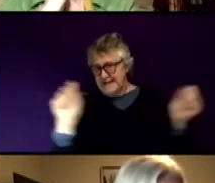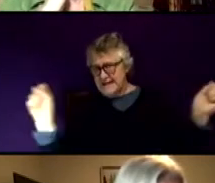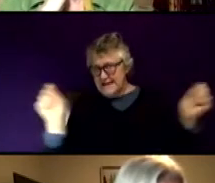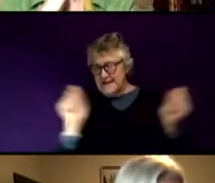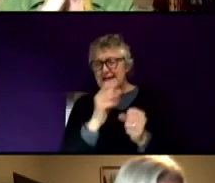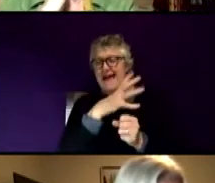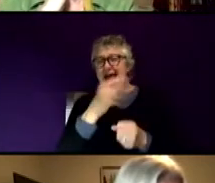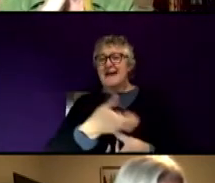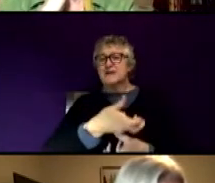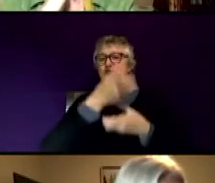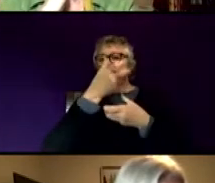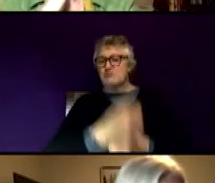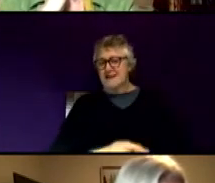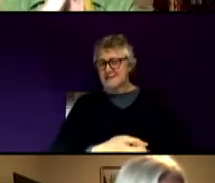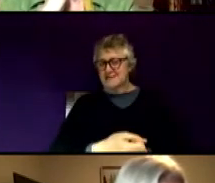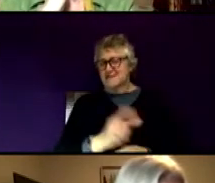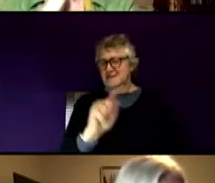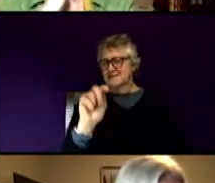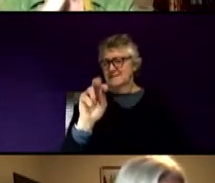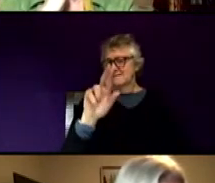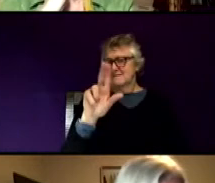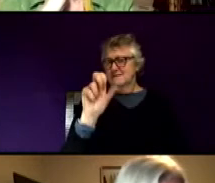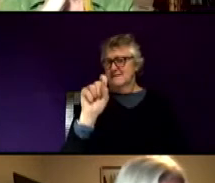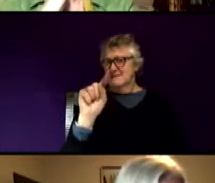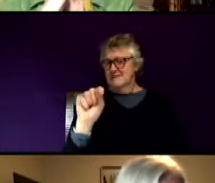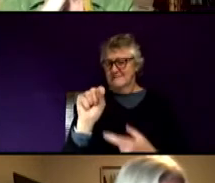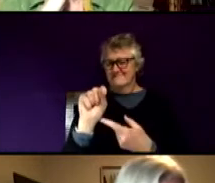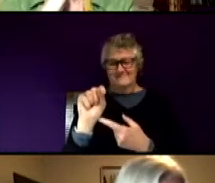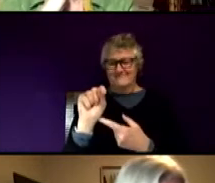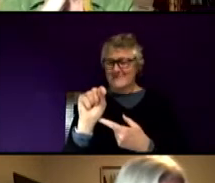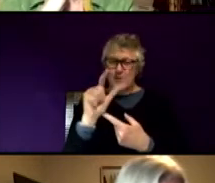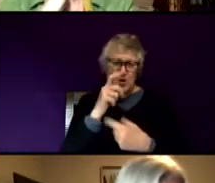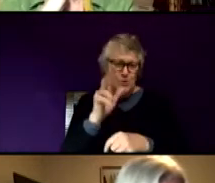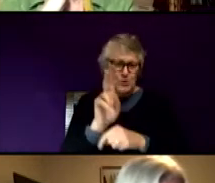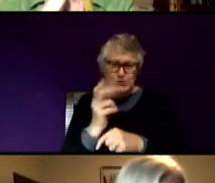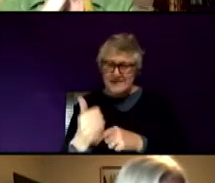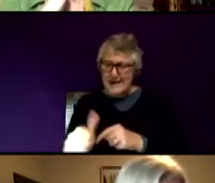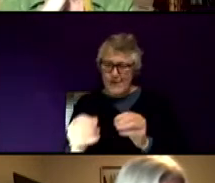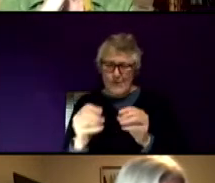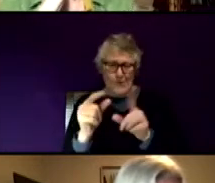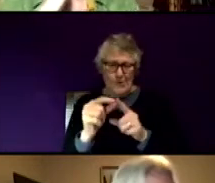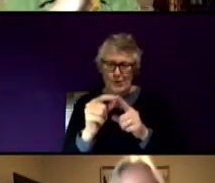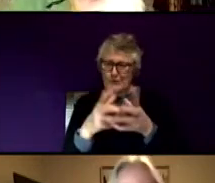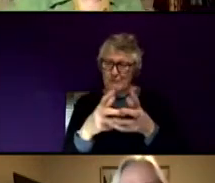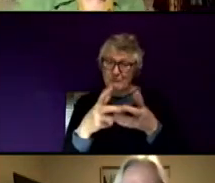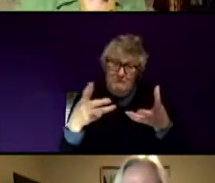I'm finding personally that getting to know the officers'